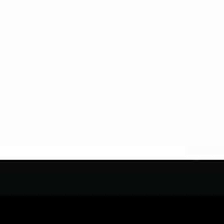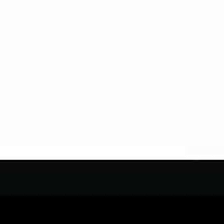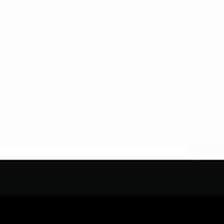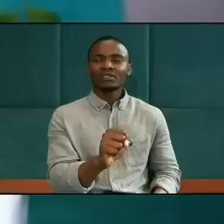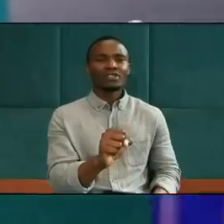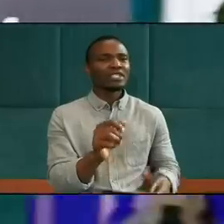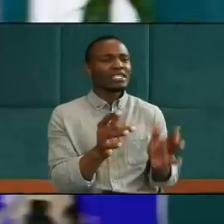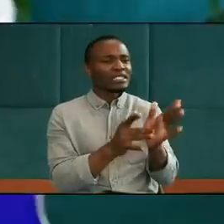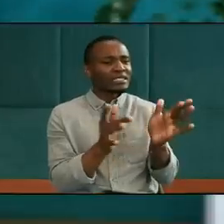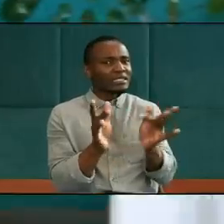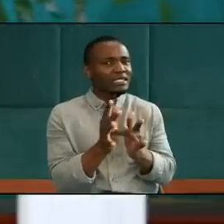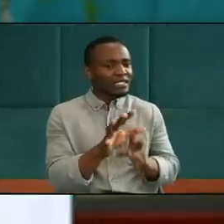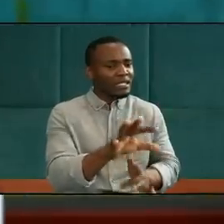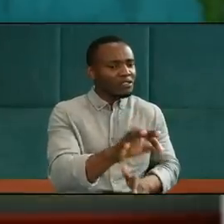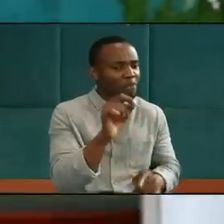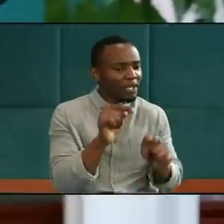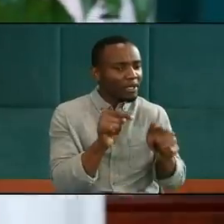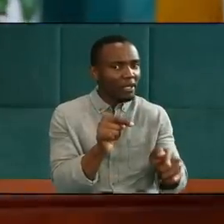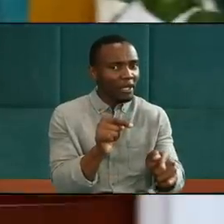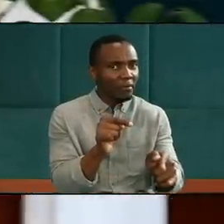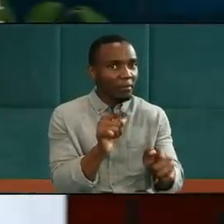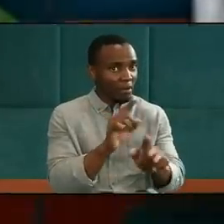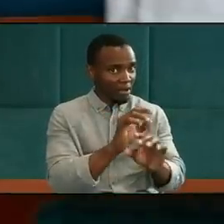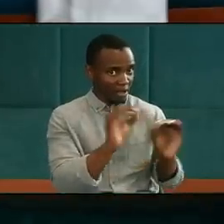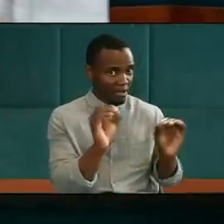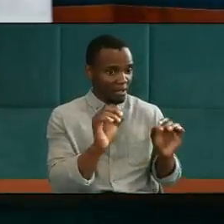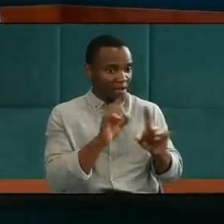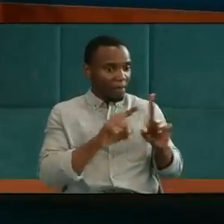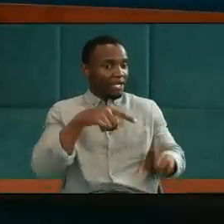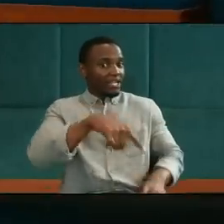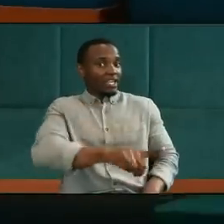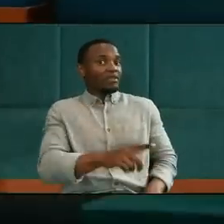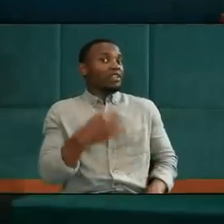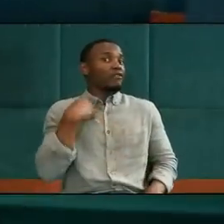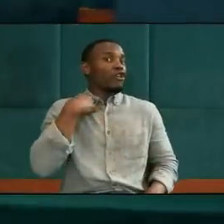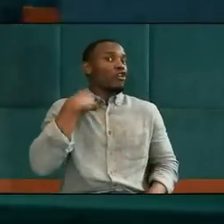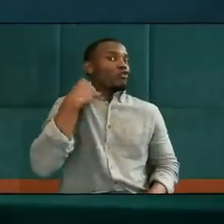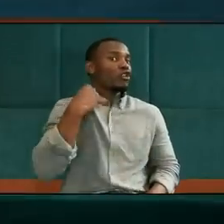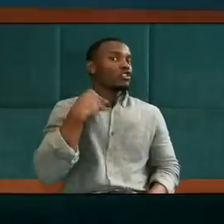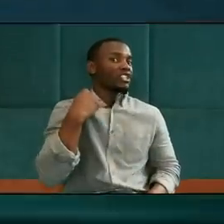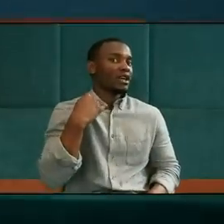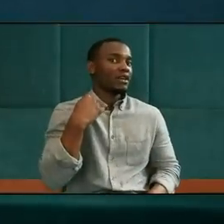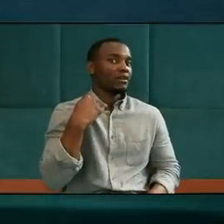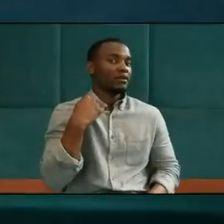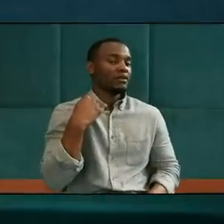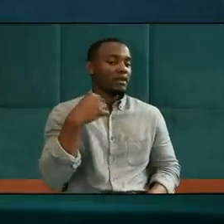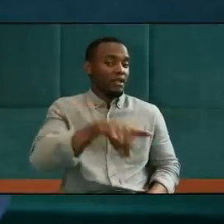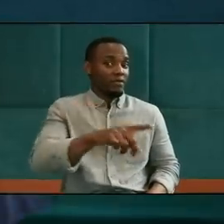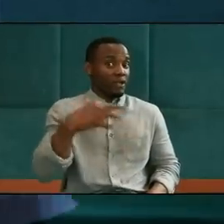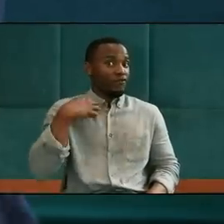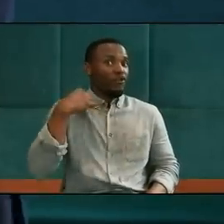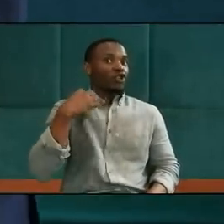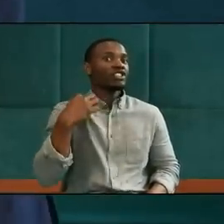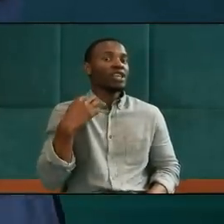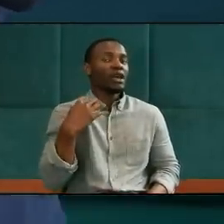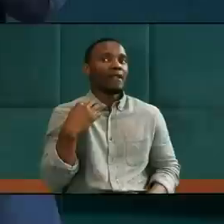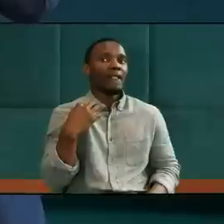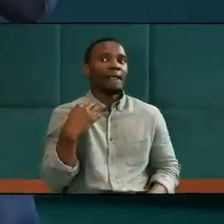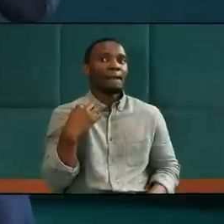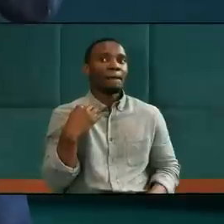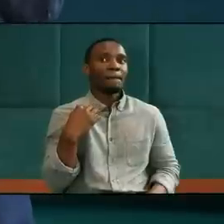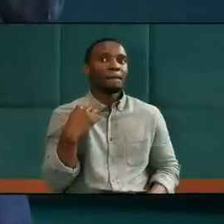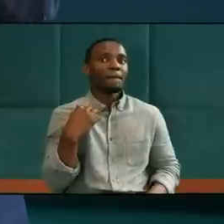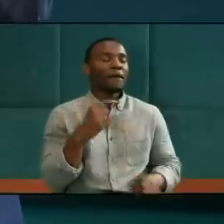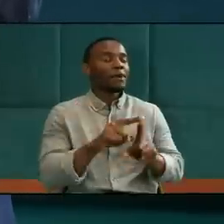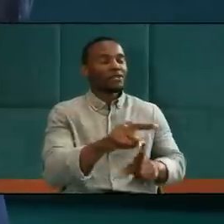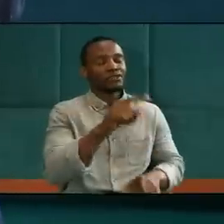Jesus didn't actually handpick him, but he volunteered. Jesus didn't stop him. But of course, you know his track record.